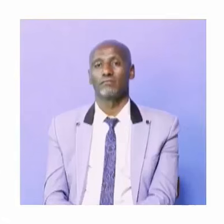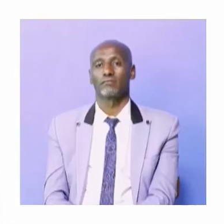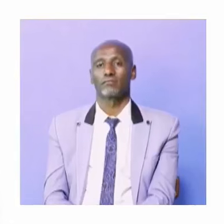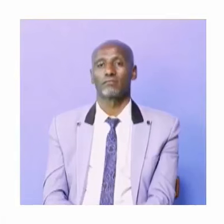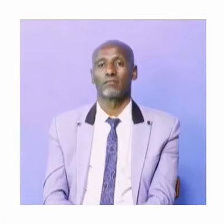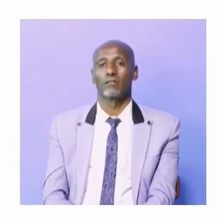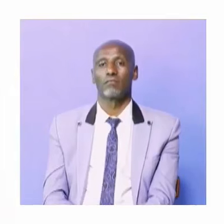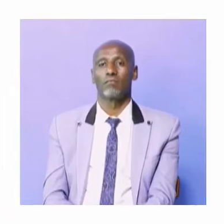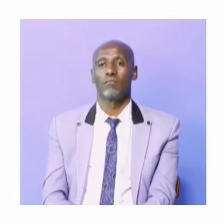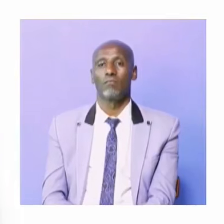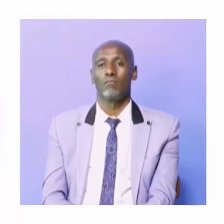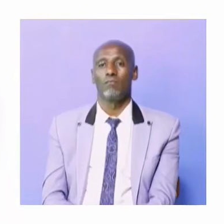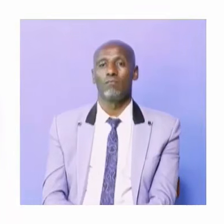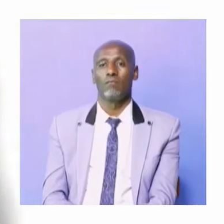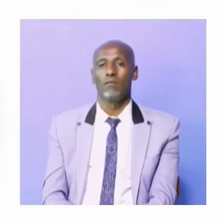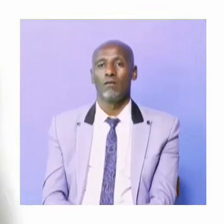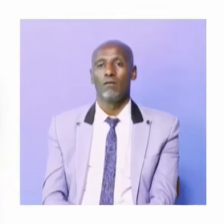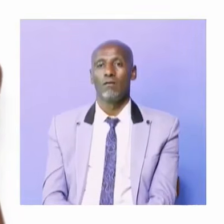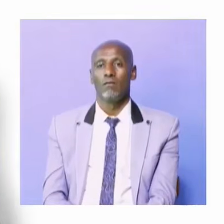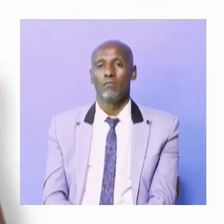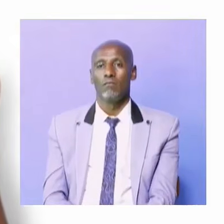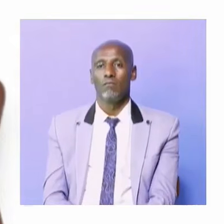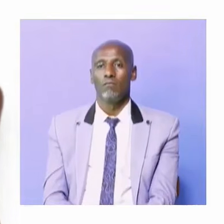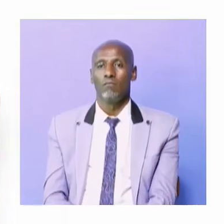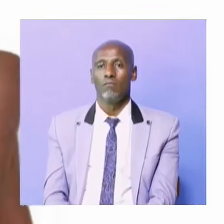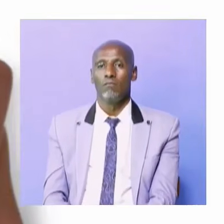English every day.